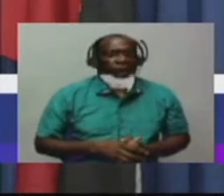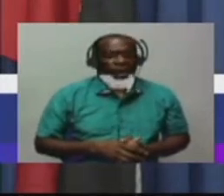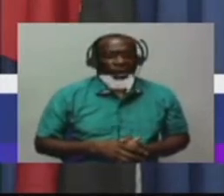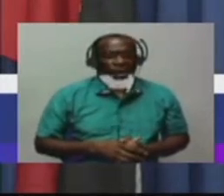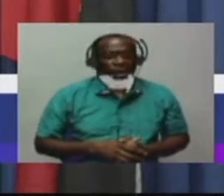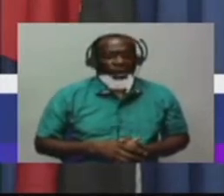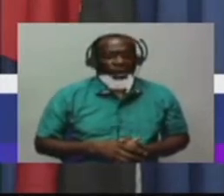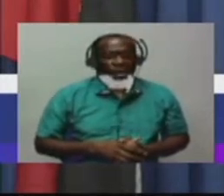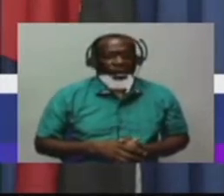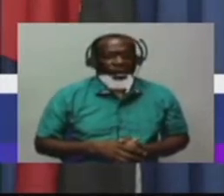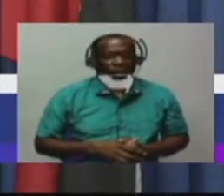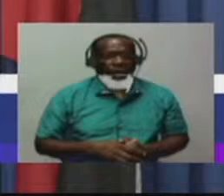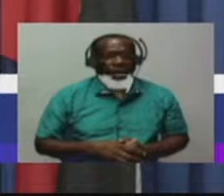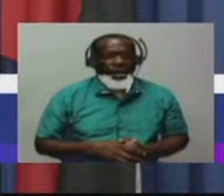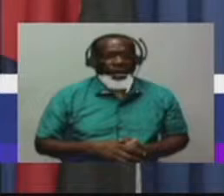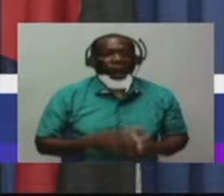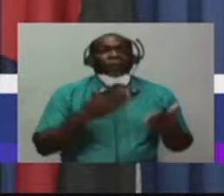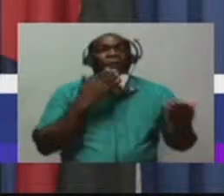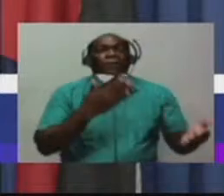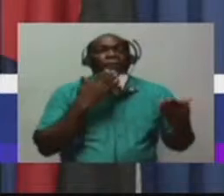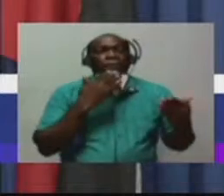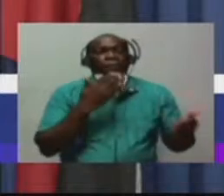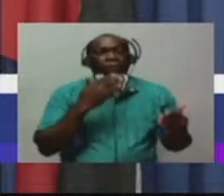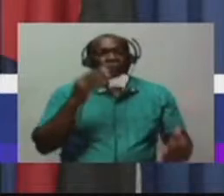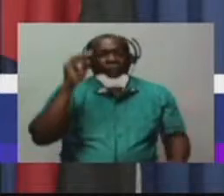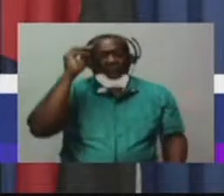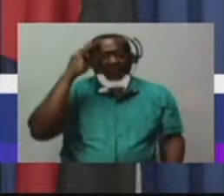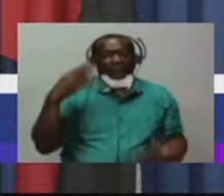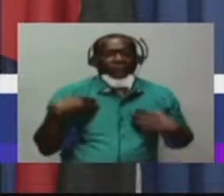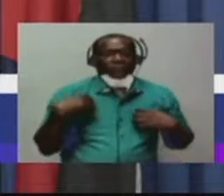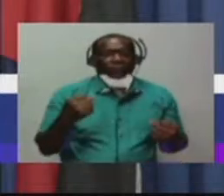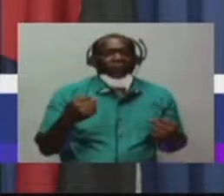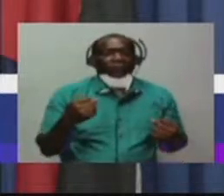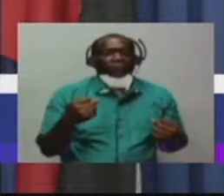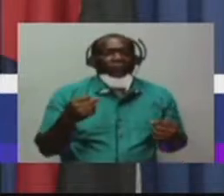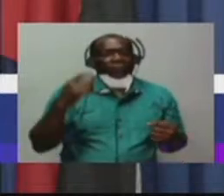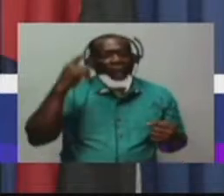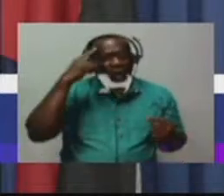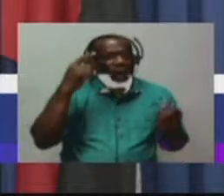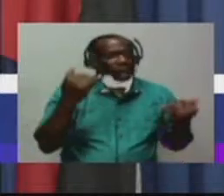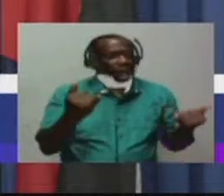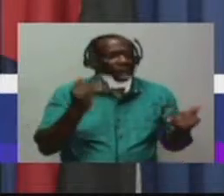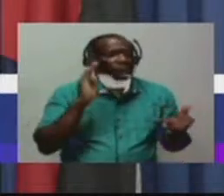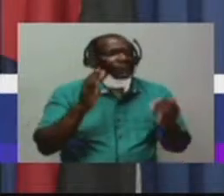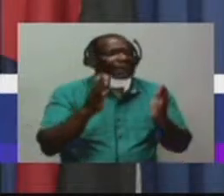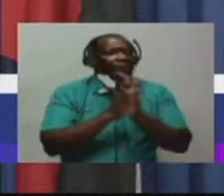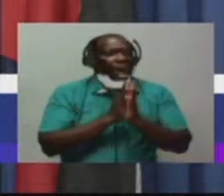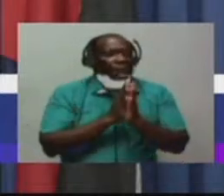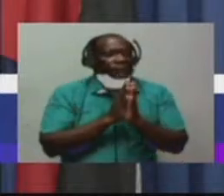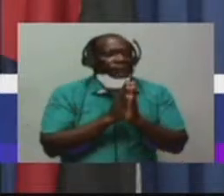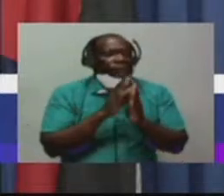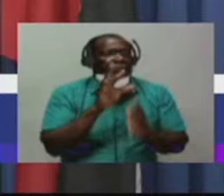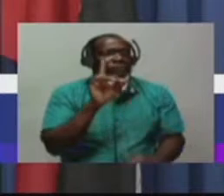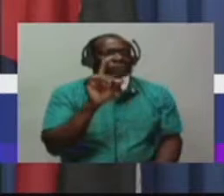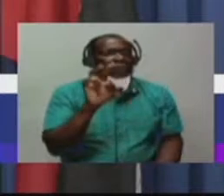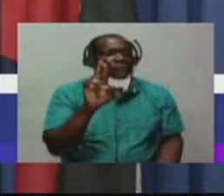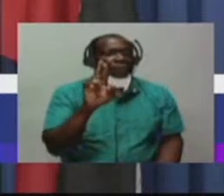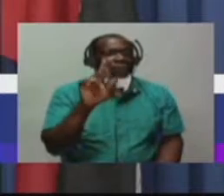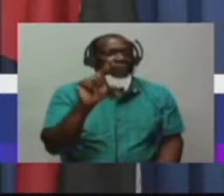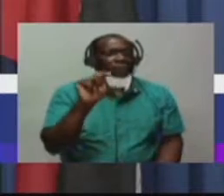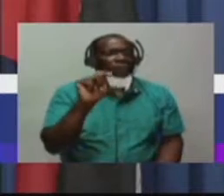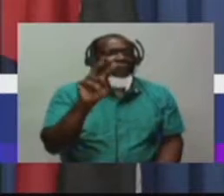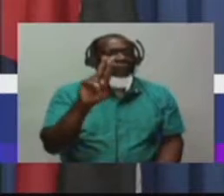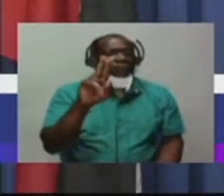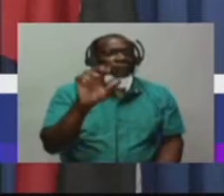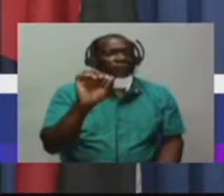Dayal Singh. I think at this stage I'd like to ask Dr. Trotman to